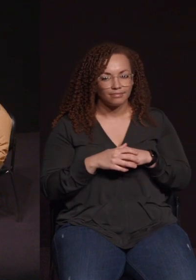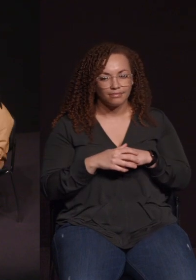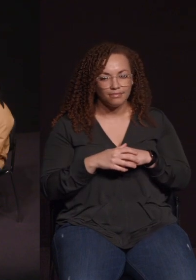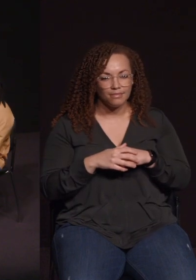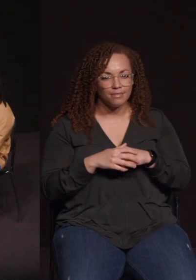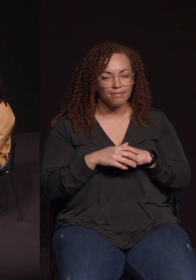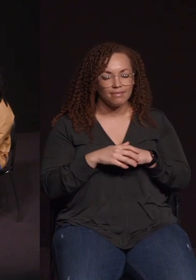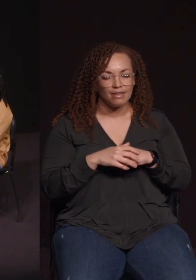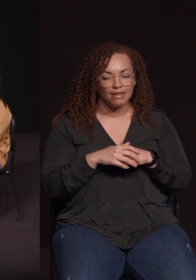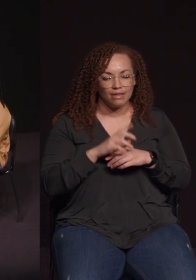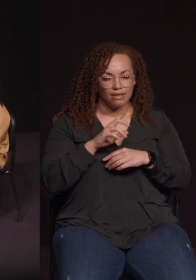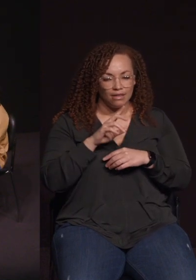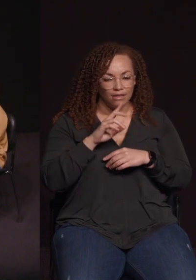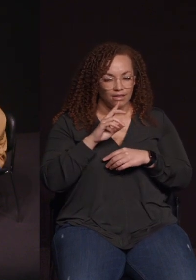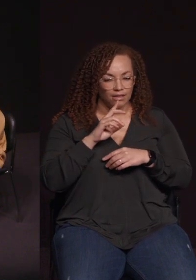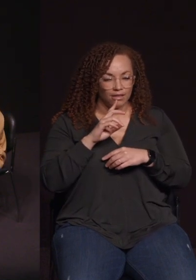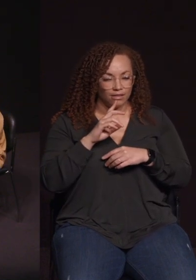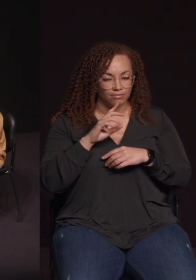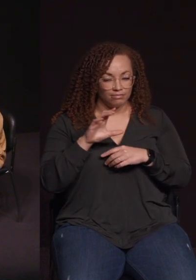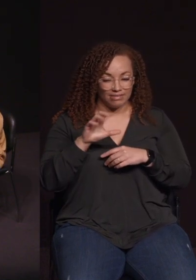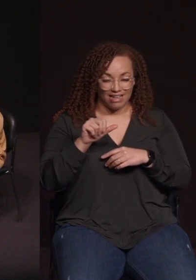and particularly,